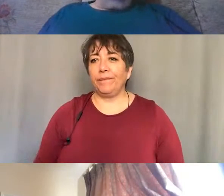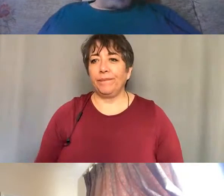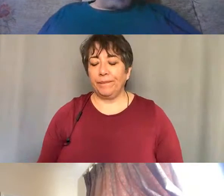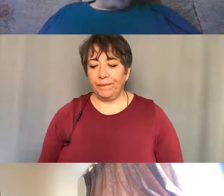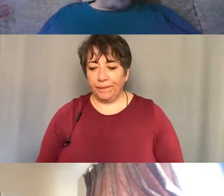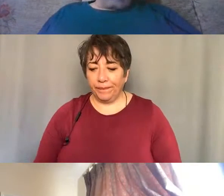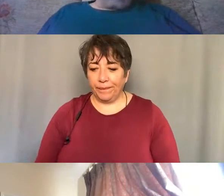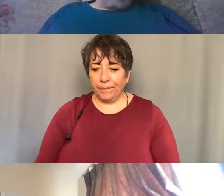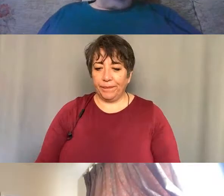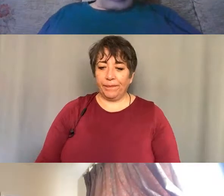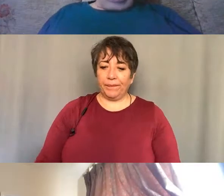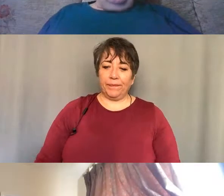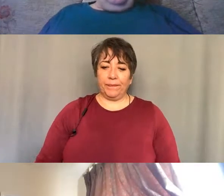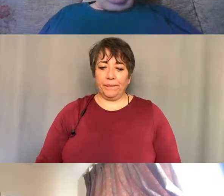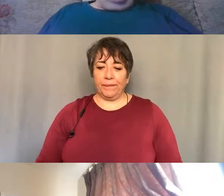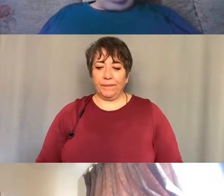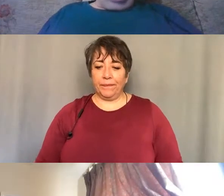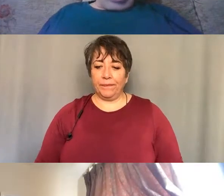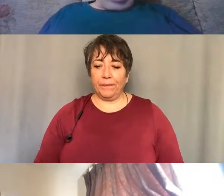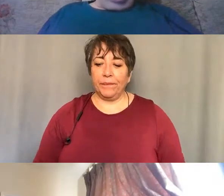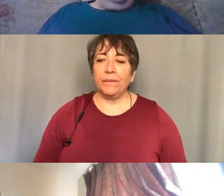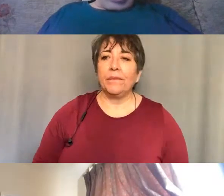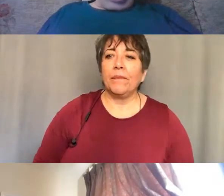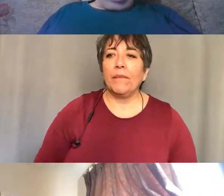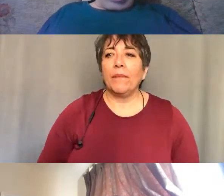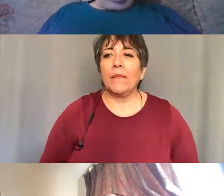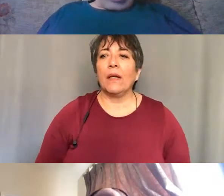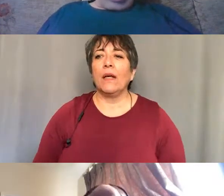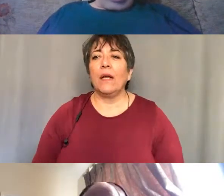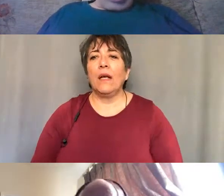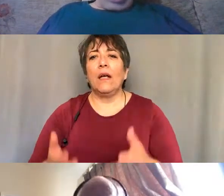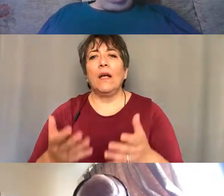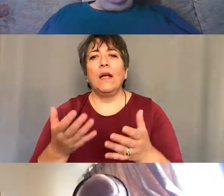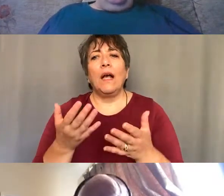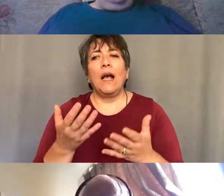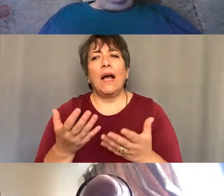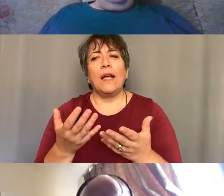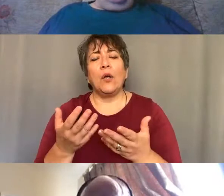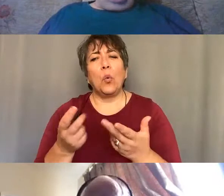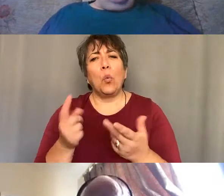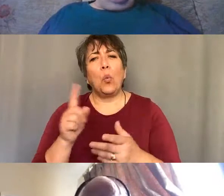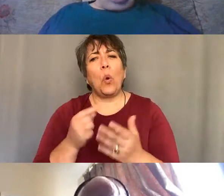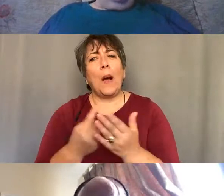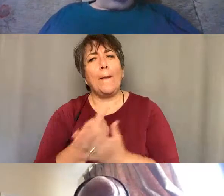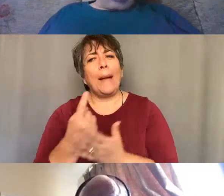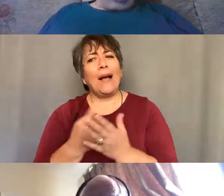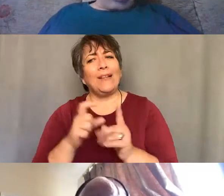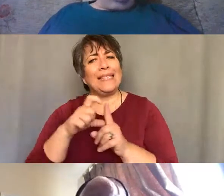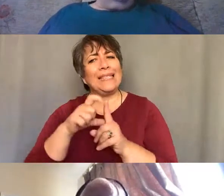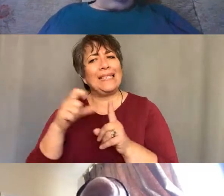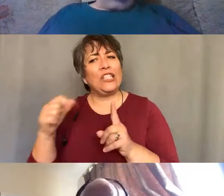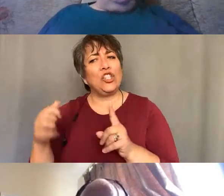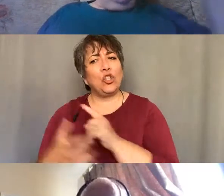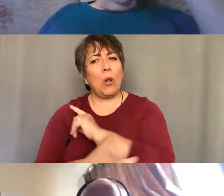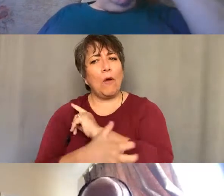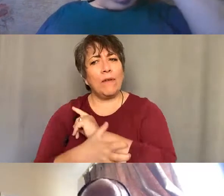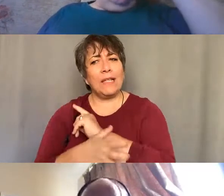second part? It was about certain people who live in digital poverty. It's digital a big poverty, thing at the